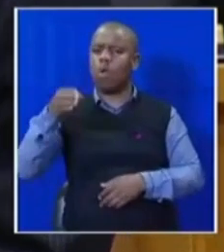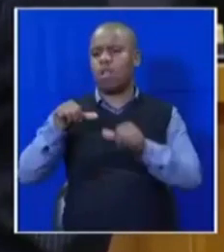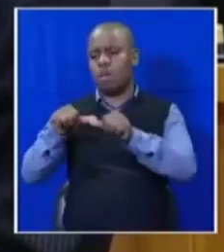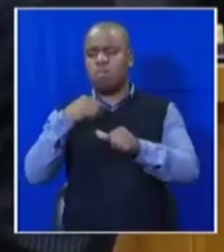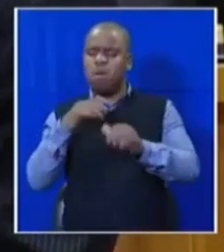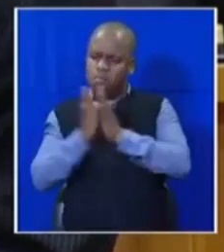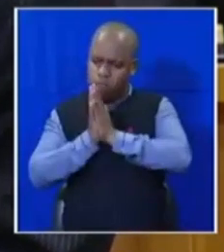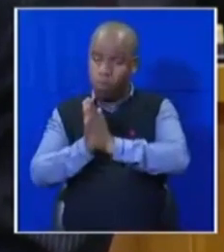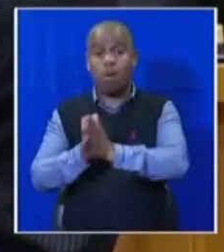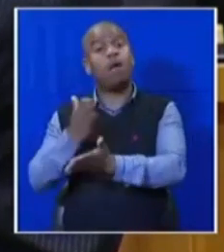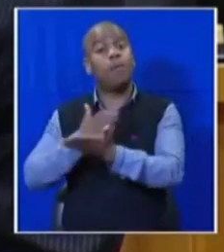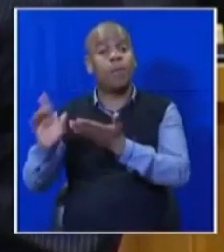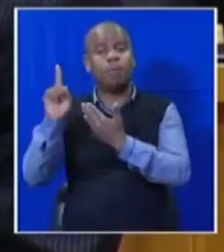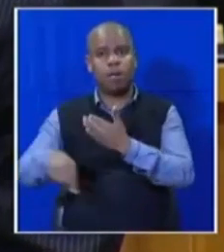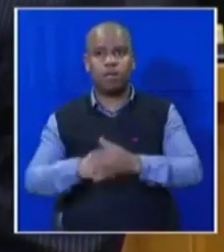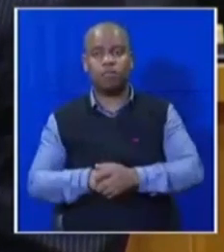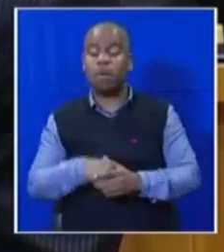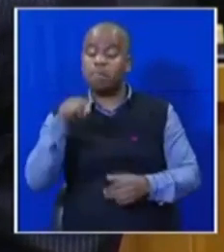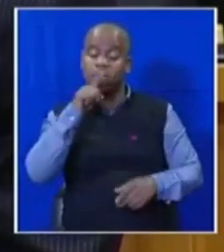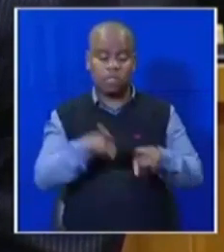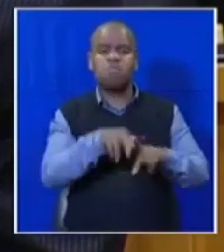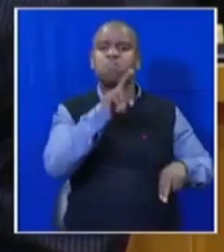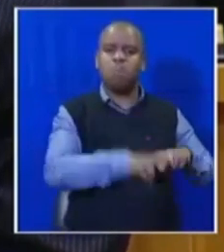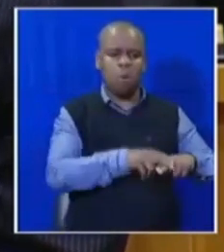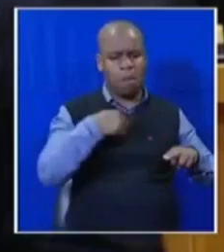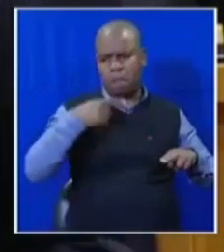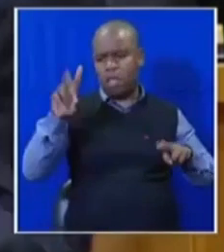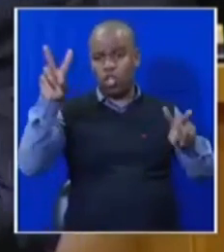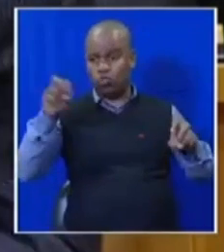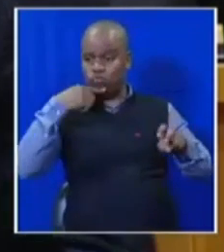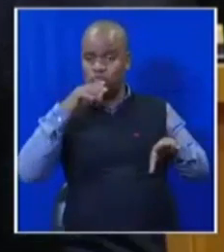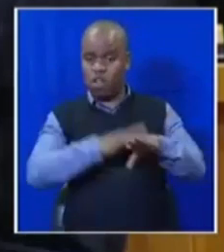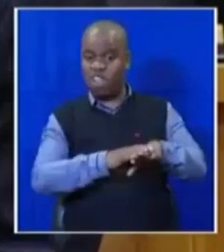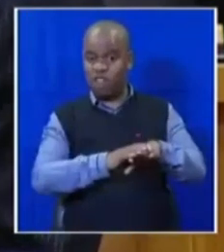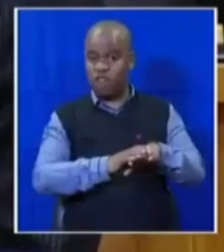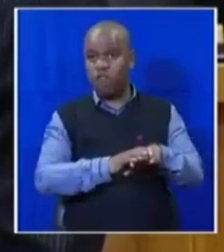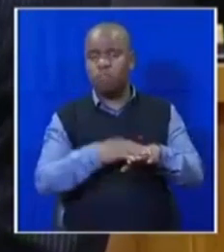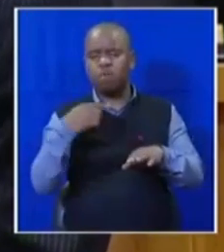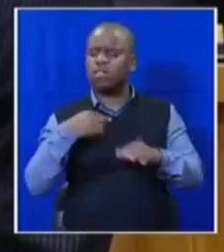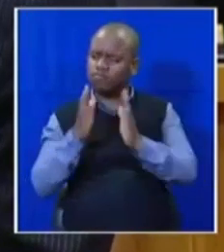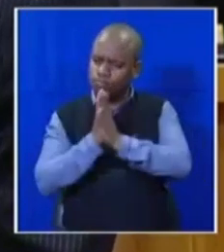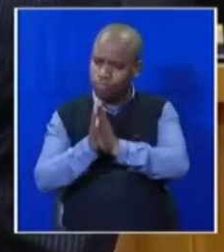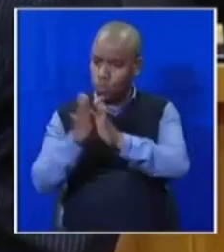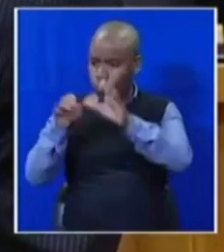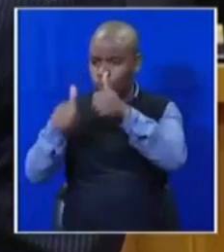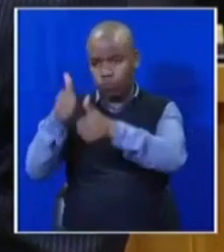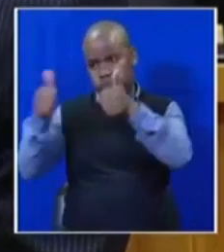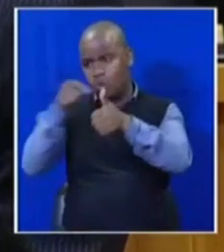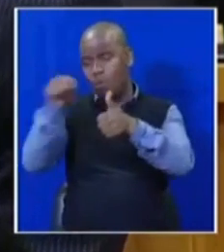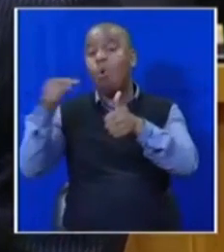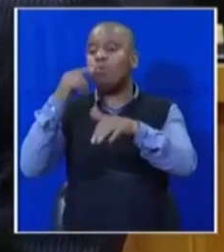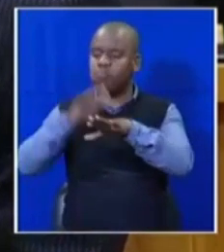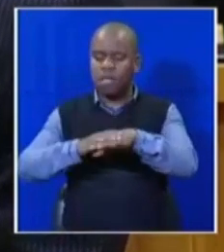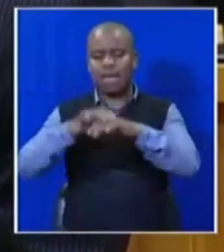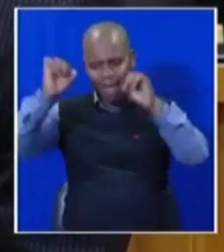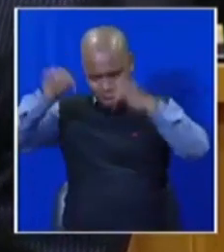I can say it now and then say I withdraw and sit down. It doesn't help the matter. So I would ask to make an earnest appeal to the Chief Whip and the other Chief Whips that let's get